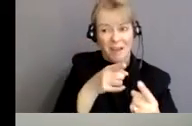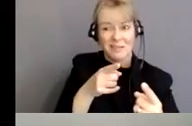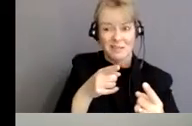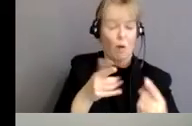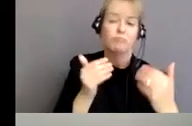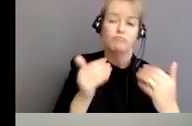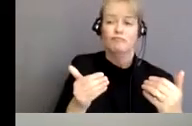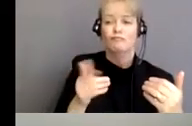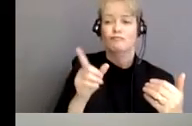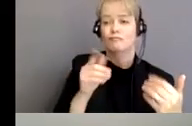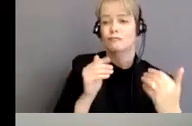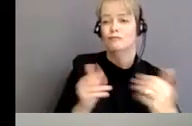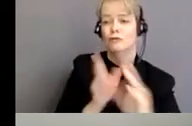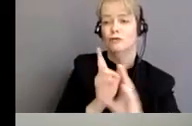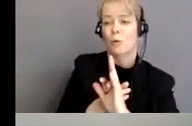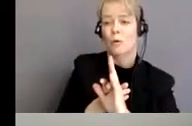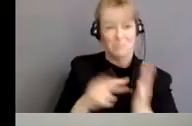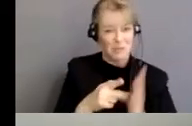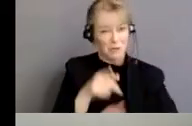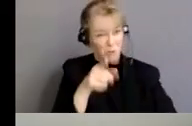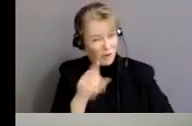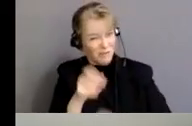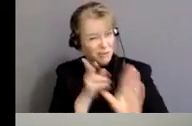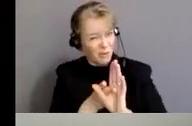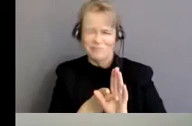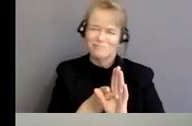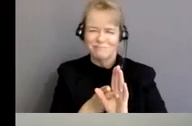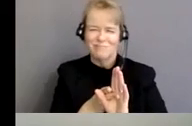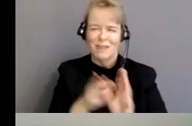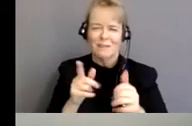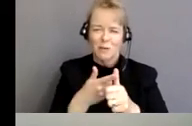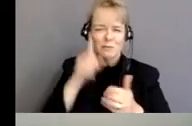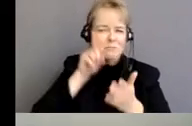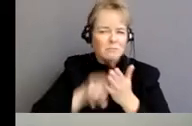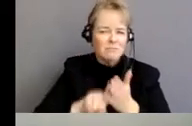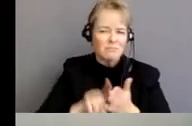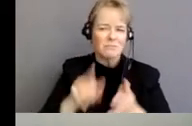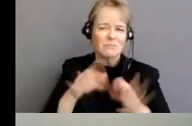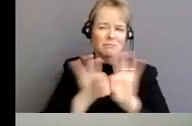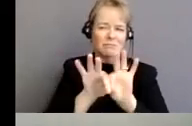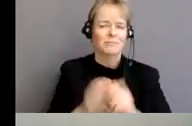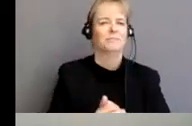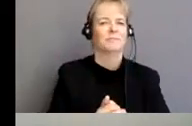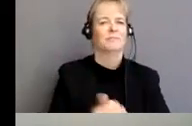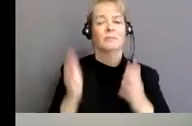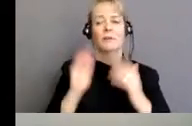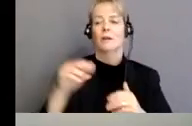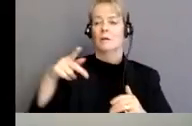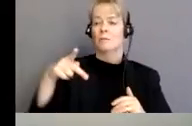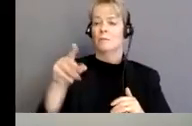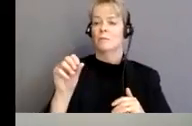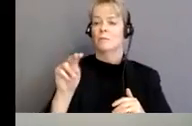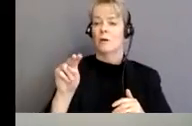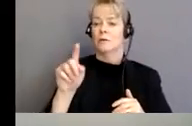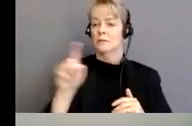that individuals and entities are properly registered. Ponzi schemes. In Ponzi schemes, there